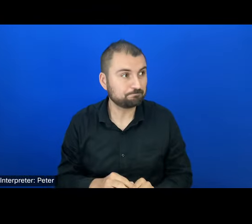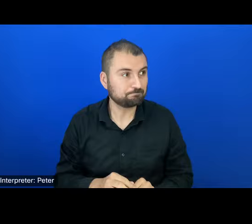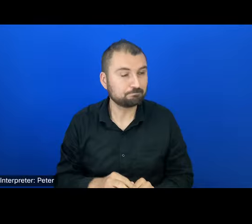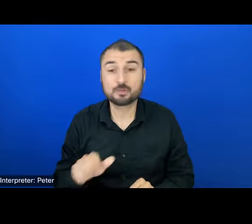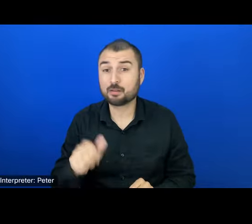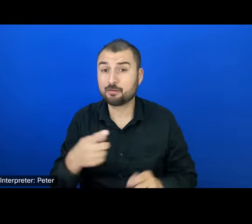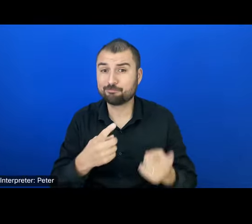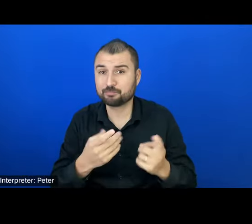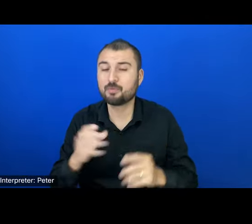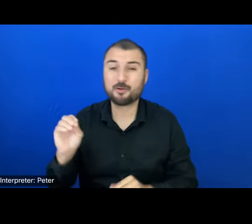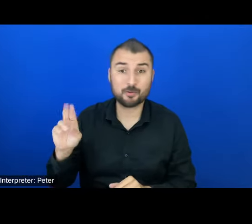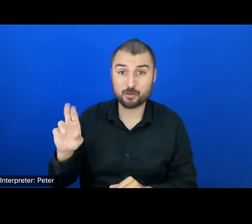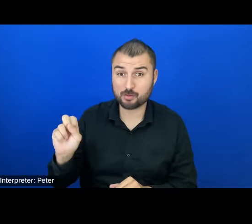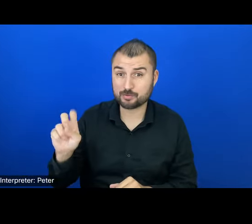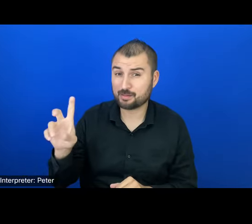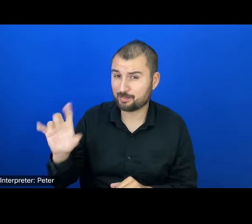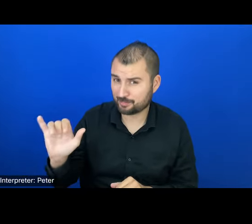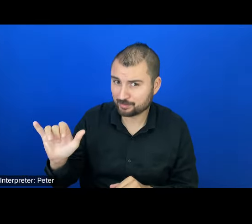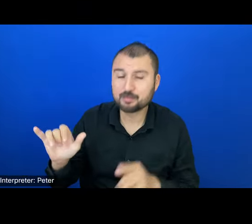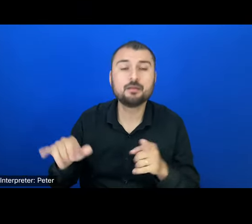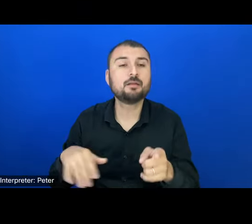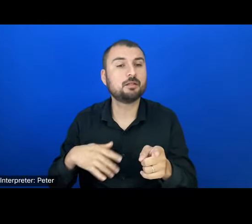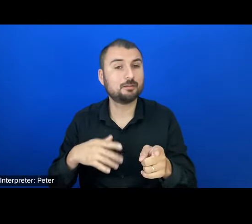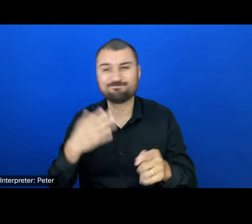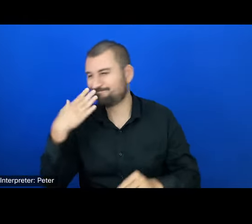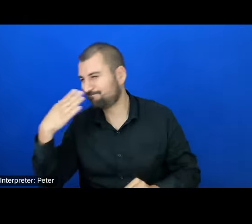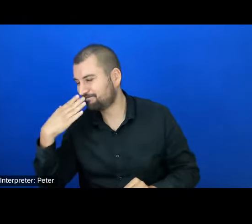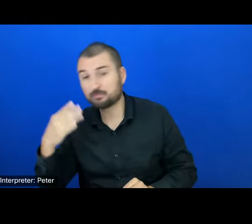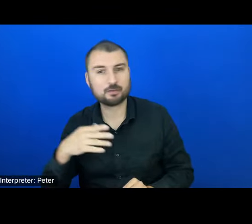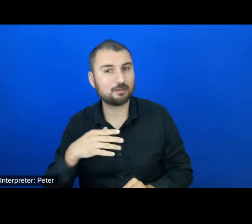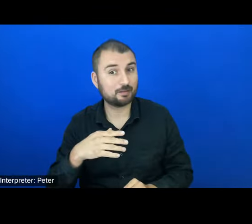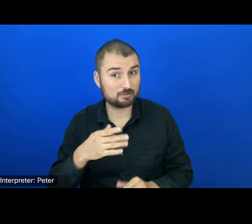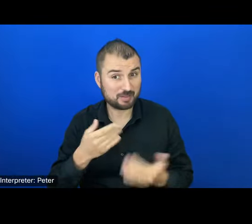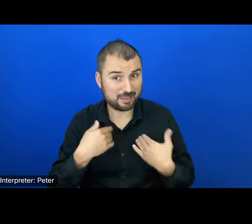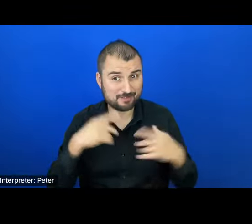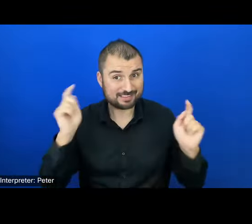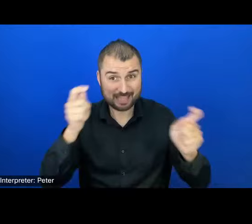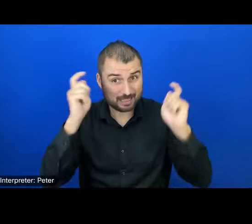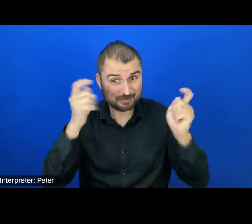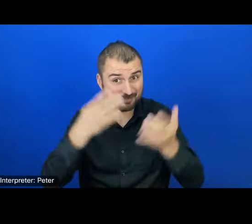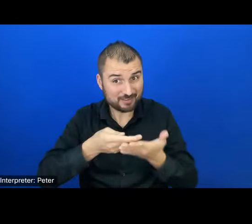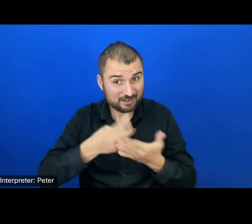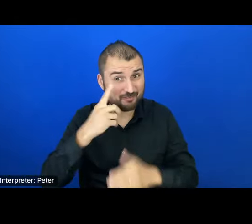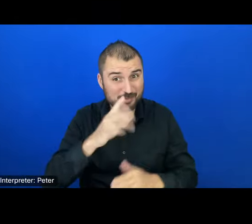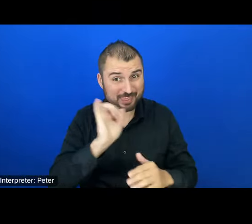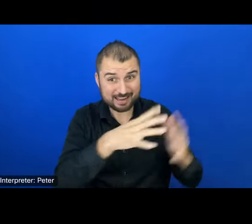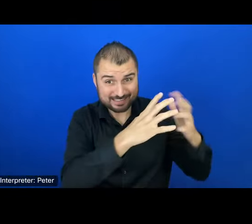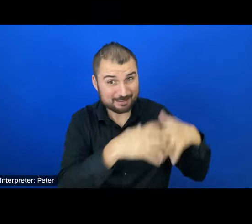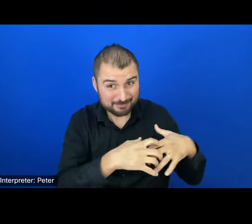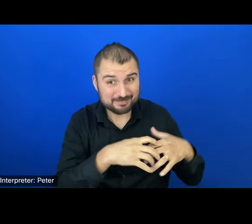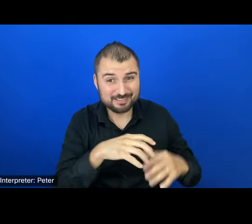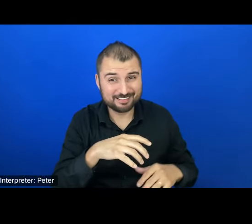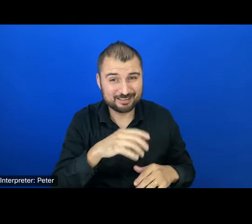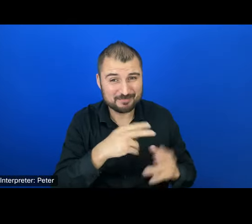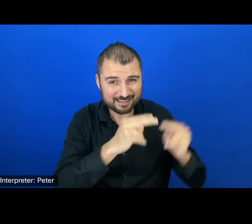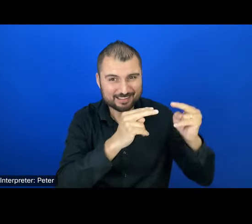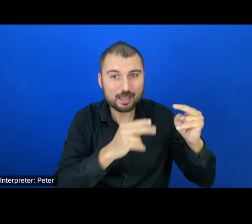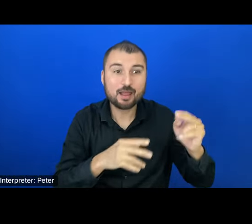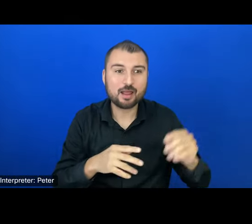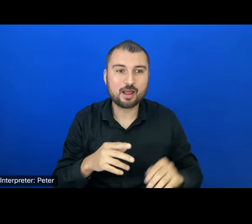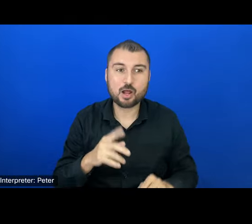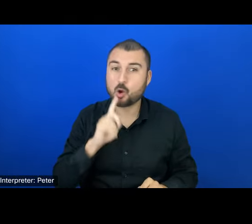Mr. Osley. Thank you. Is there a celebration fund within that demolition No, I'm actually